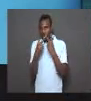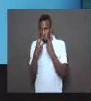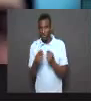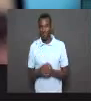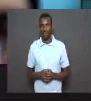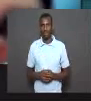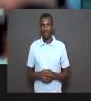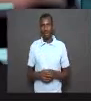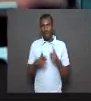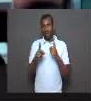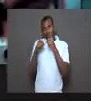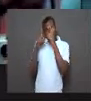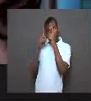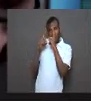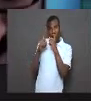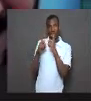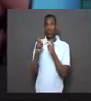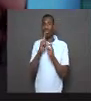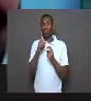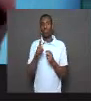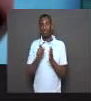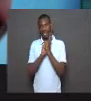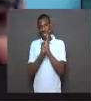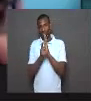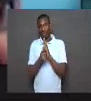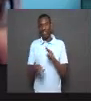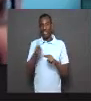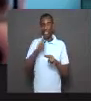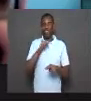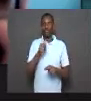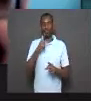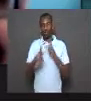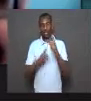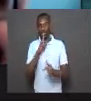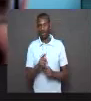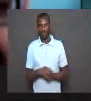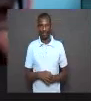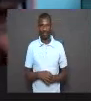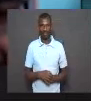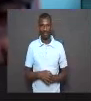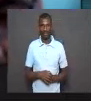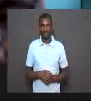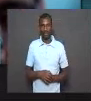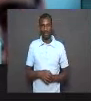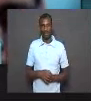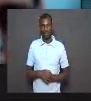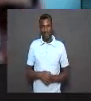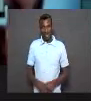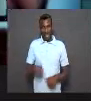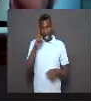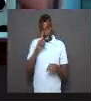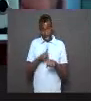Taking a photograph is an example of an irreversible process. Once the